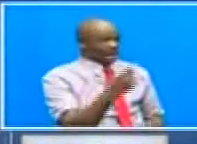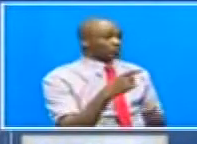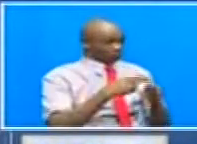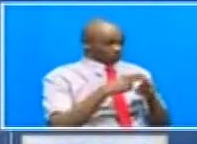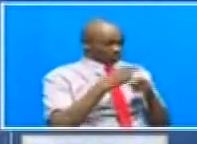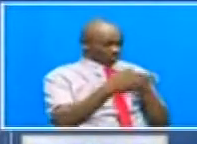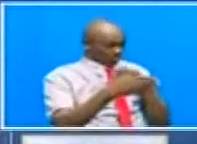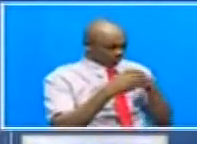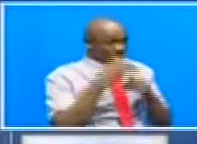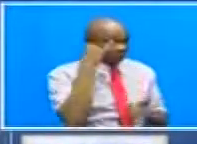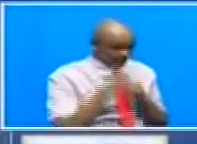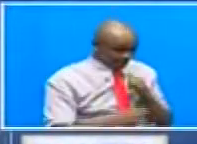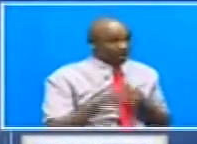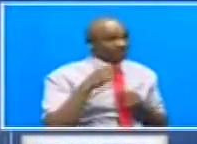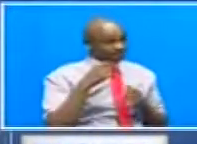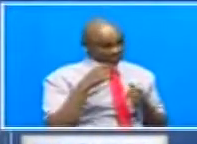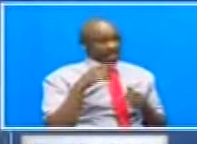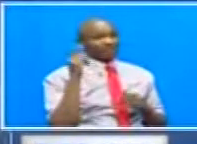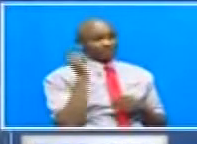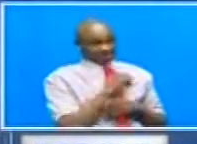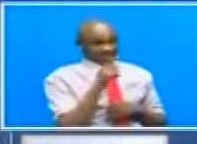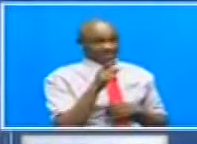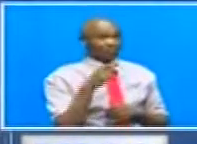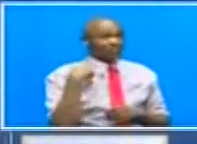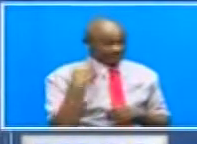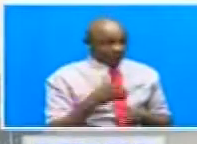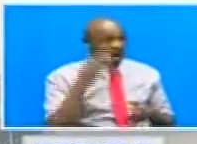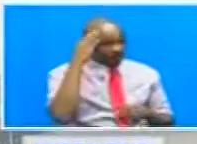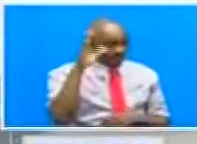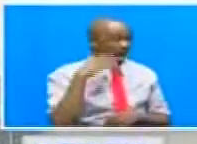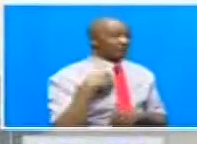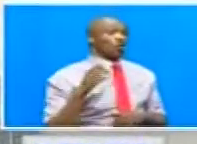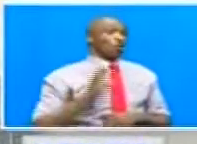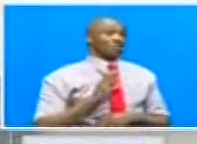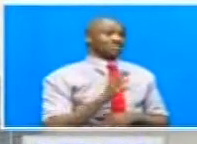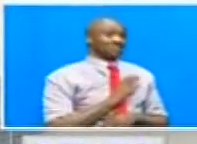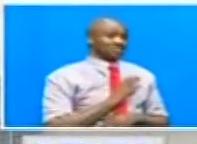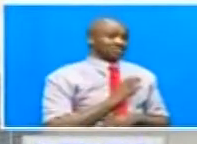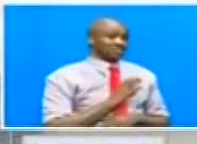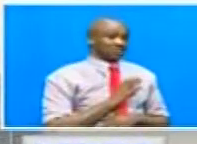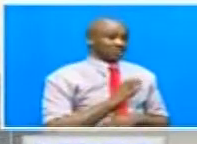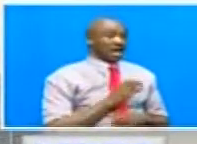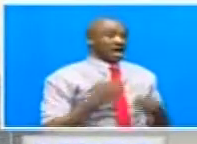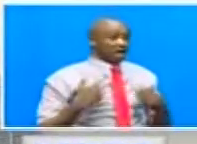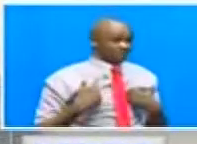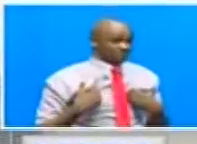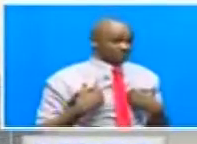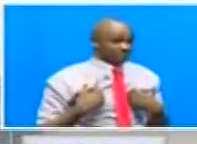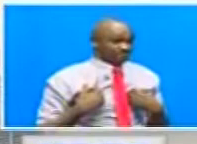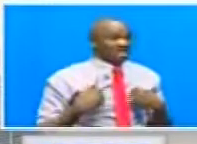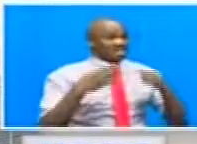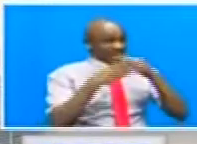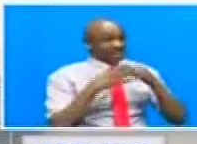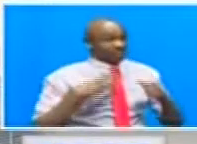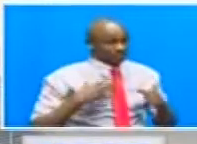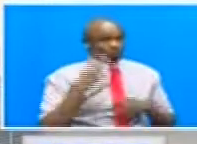can, you might be aware, there is a committee now made up of about 9 people. 2